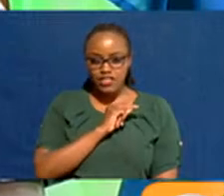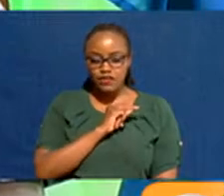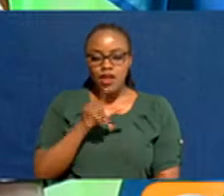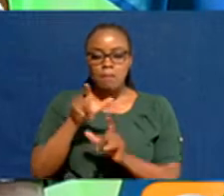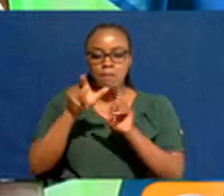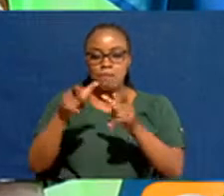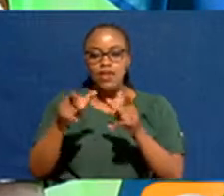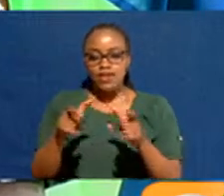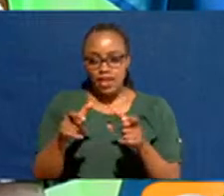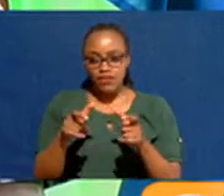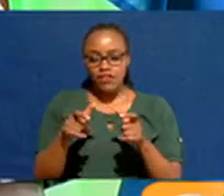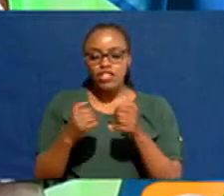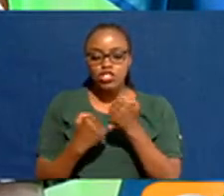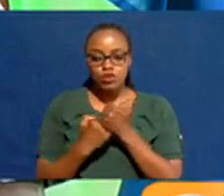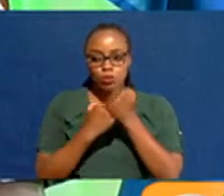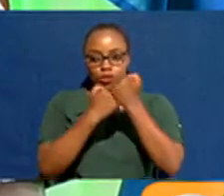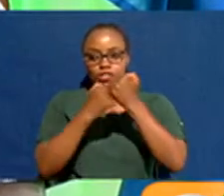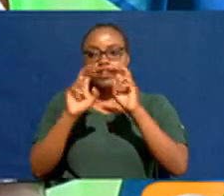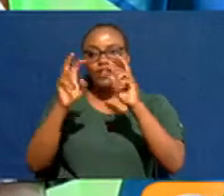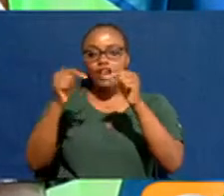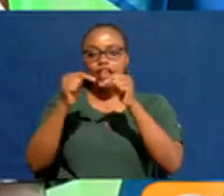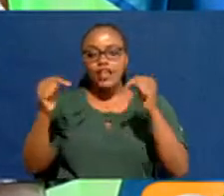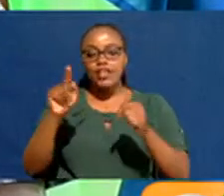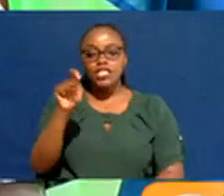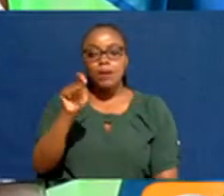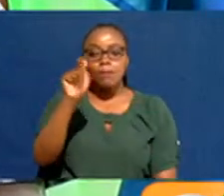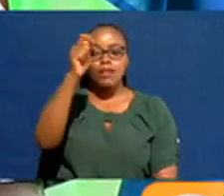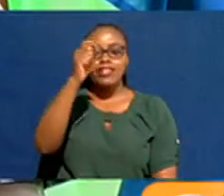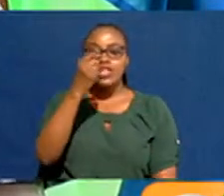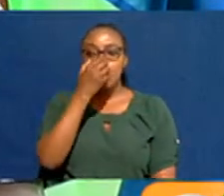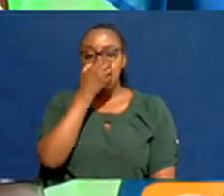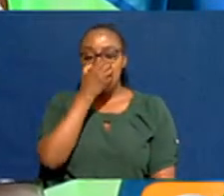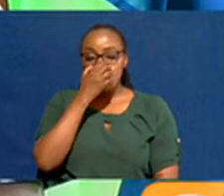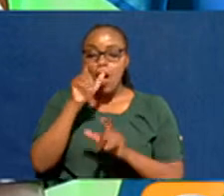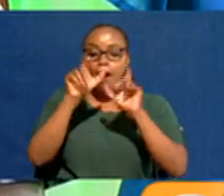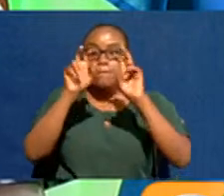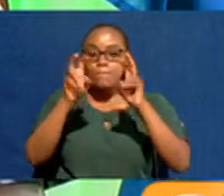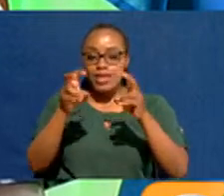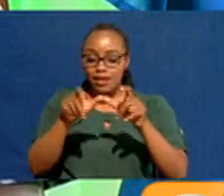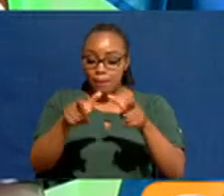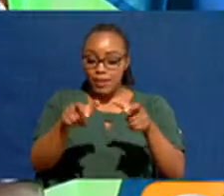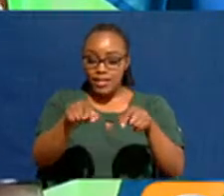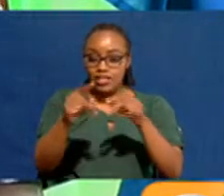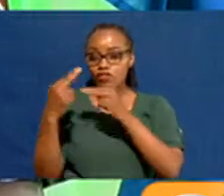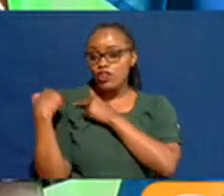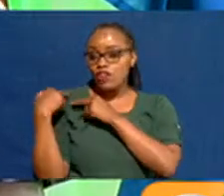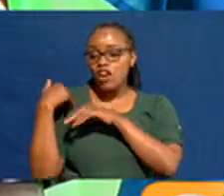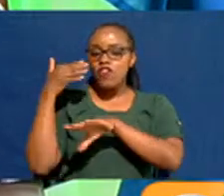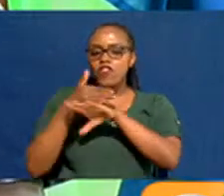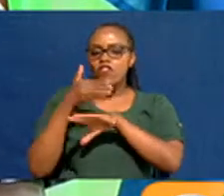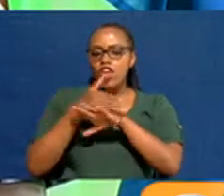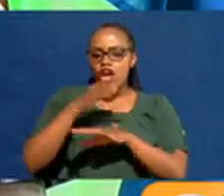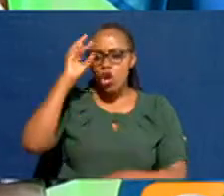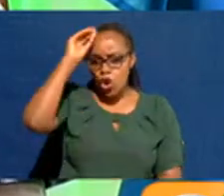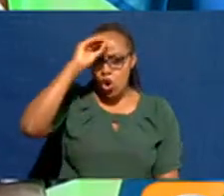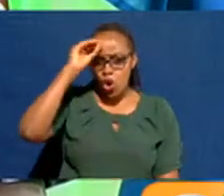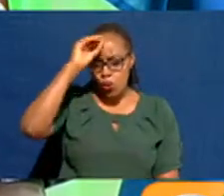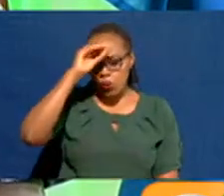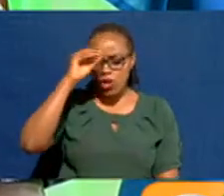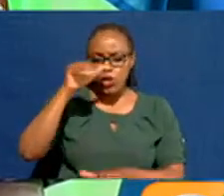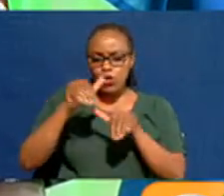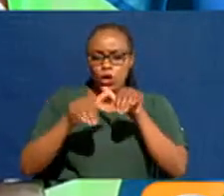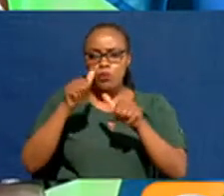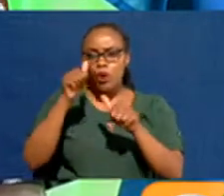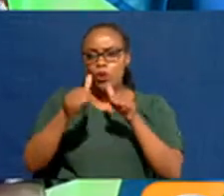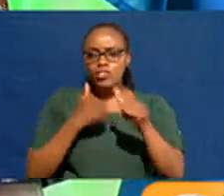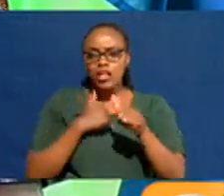media sponsored headlines against President William Ruto. The media ran fake opinion polls which